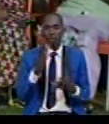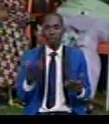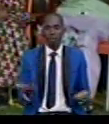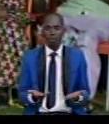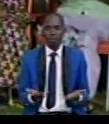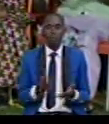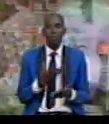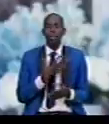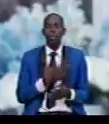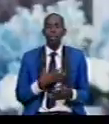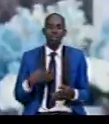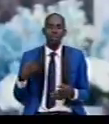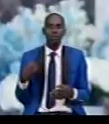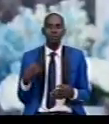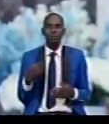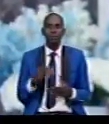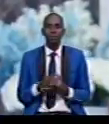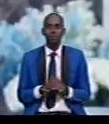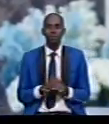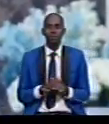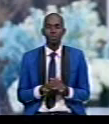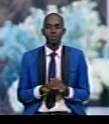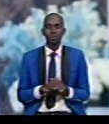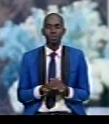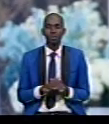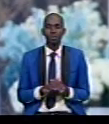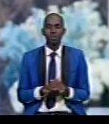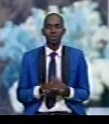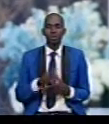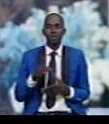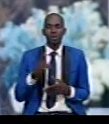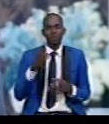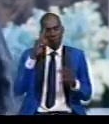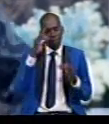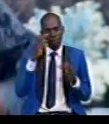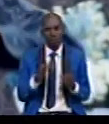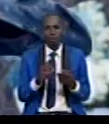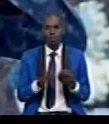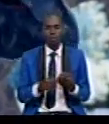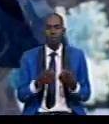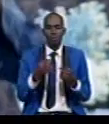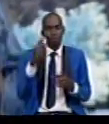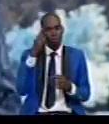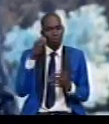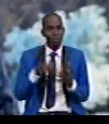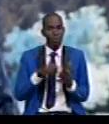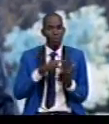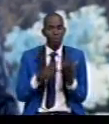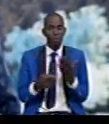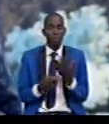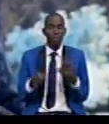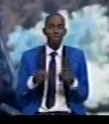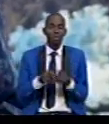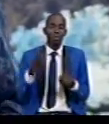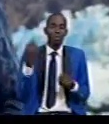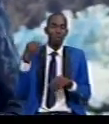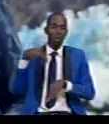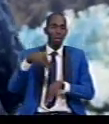the way from Diop, but I decided to come for this program. And while I was yet at the back,